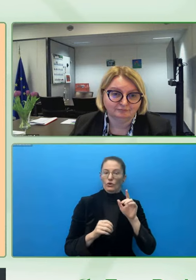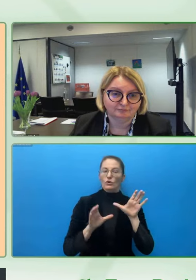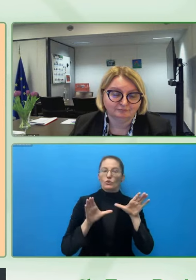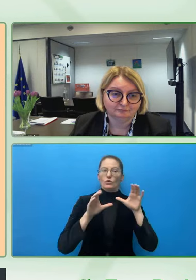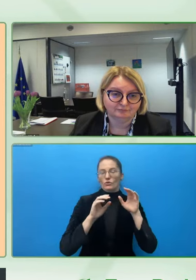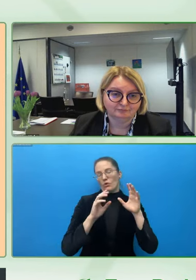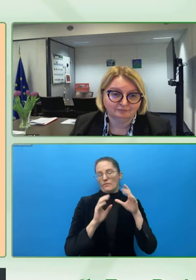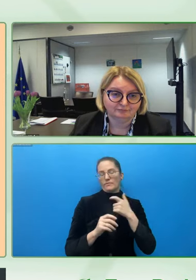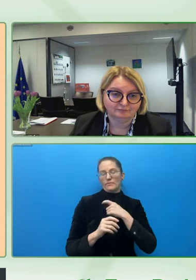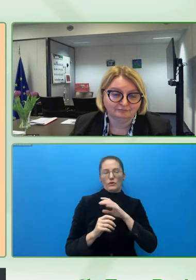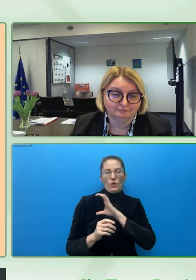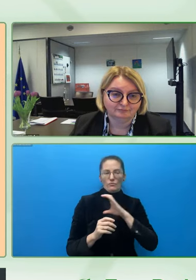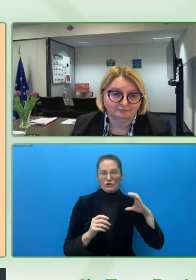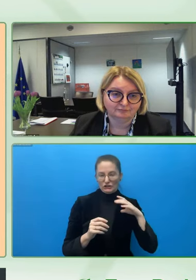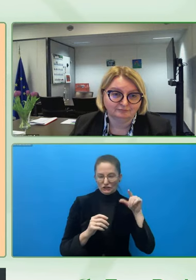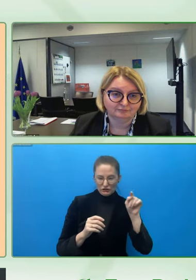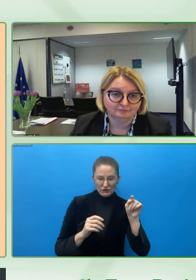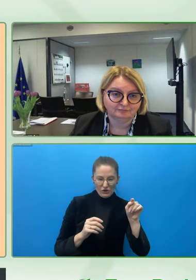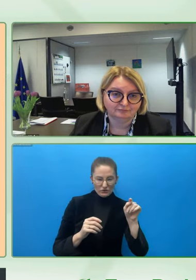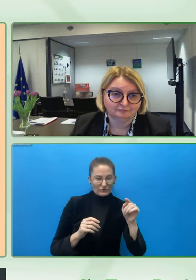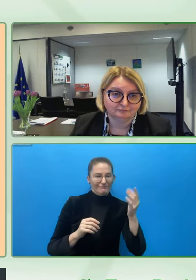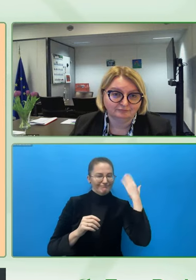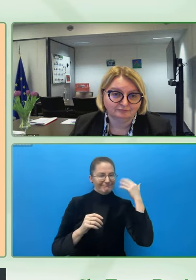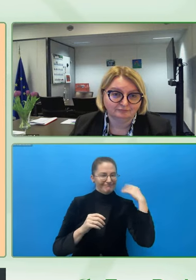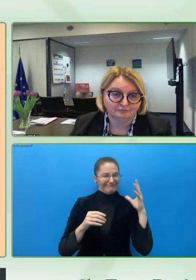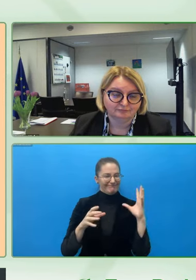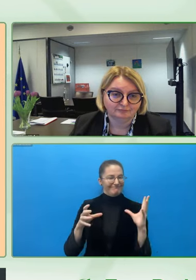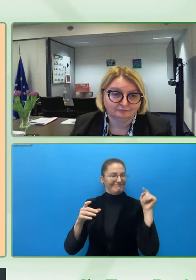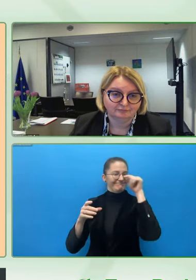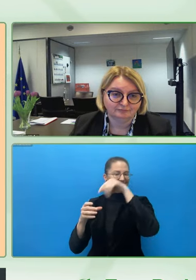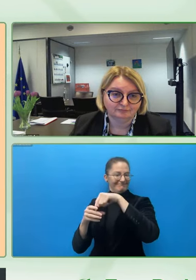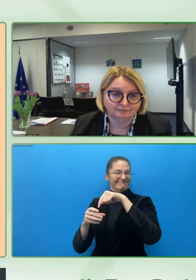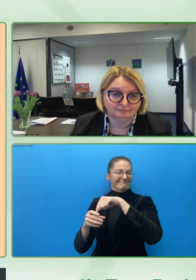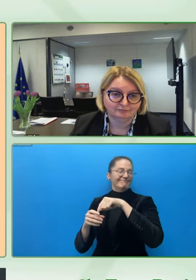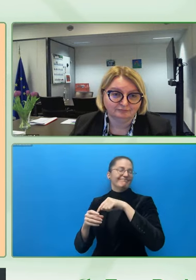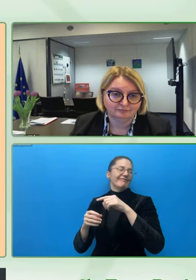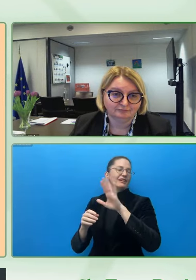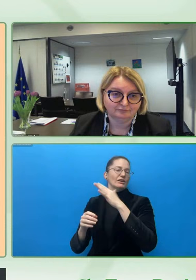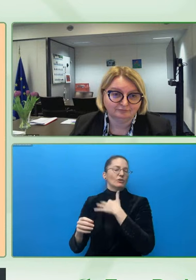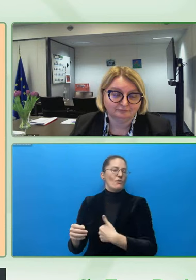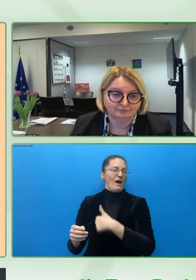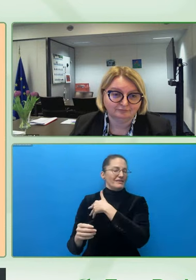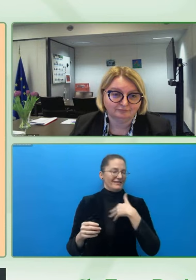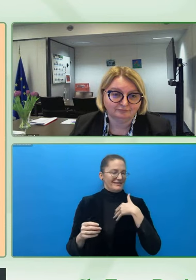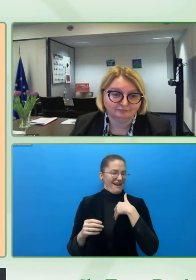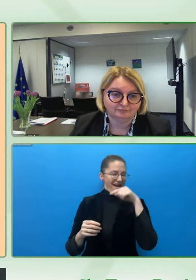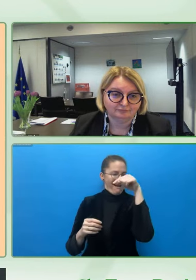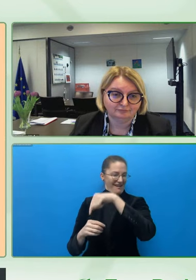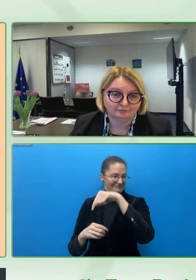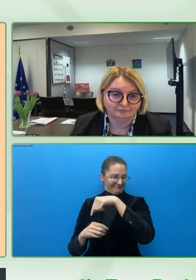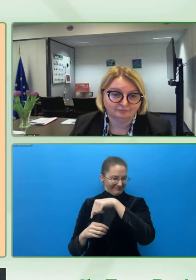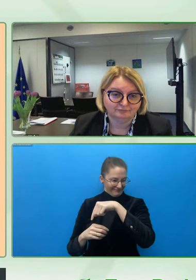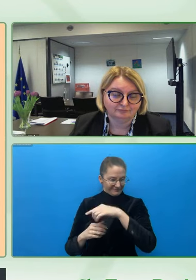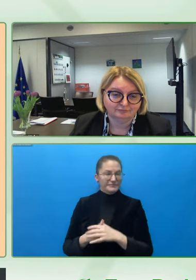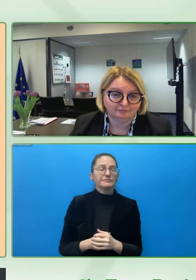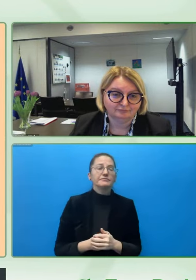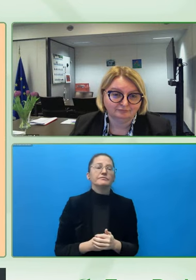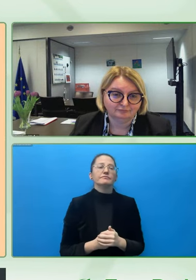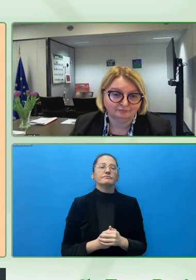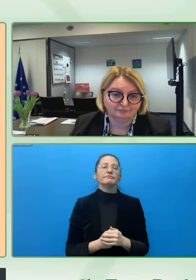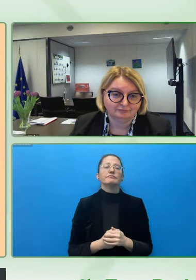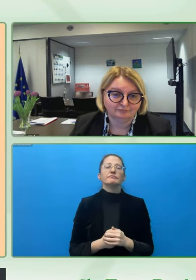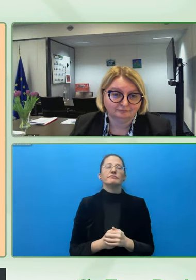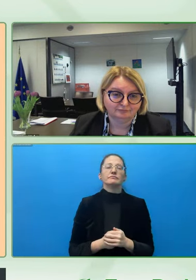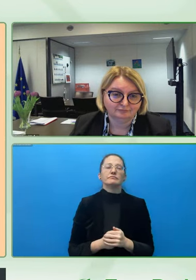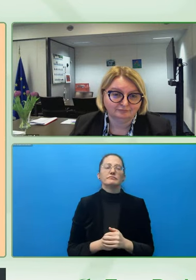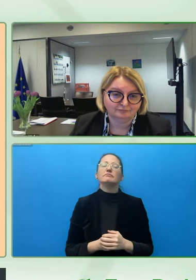management and implementation of the European Social Fund and other EU instruments aiming at human resources development. And for the last